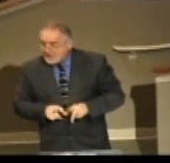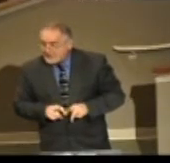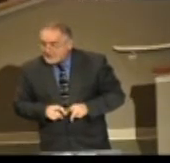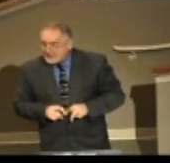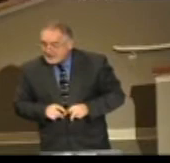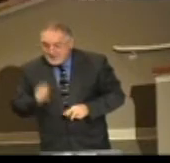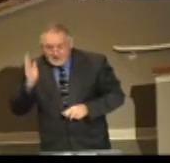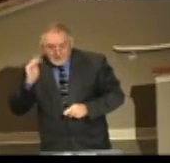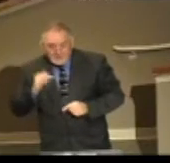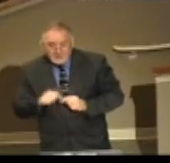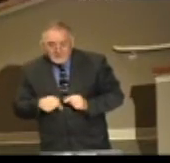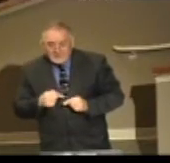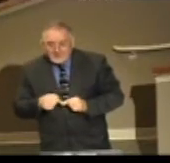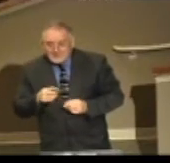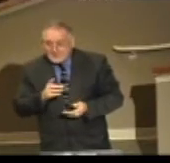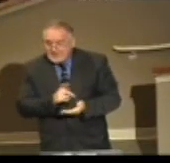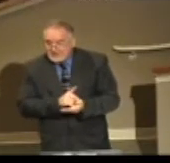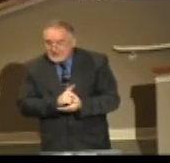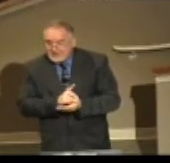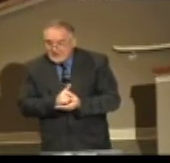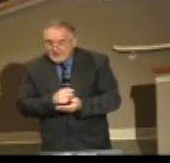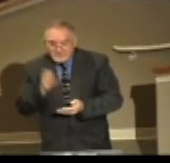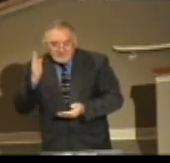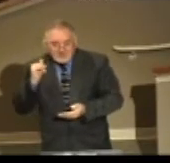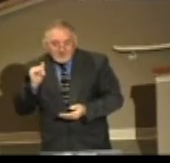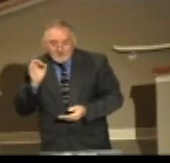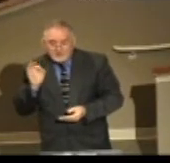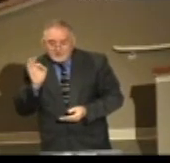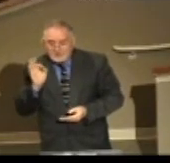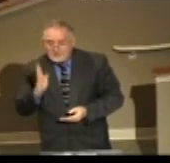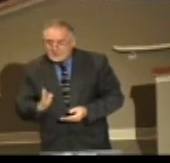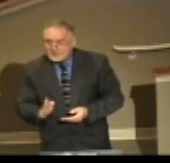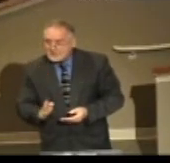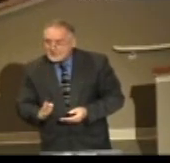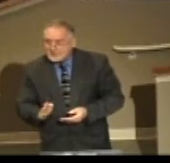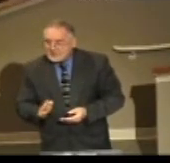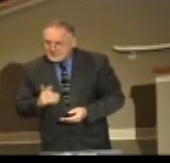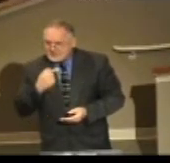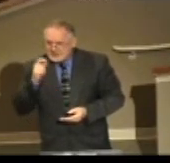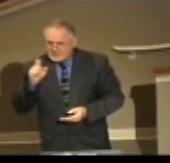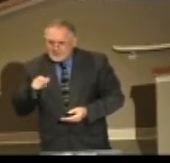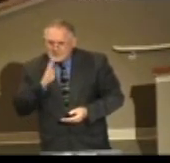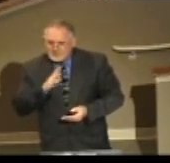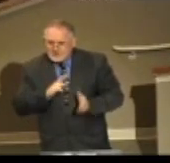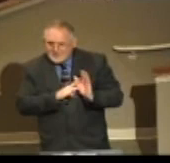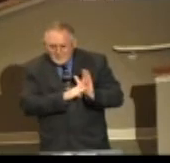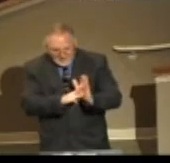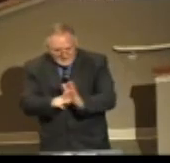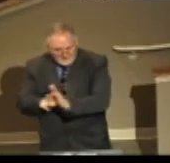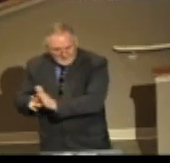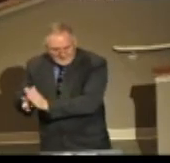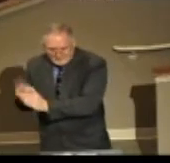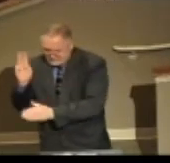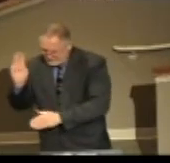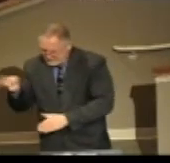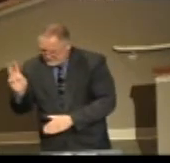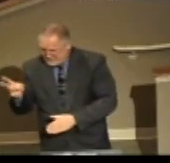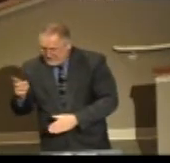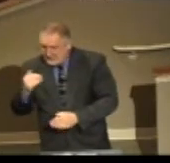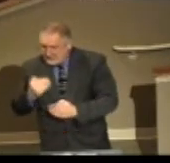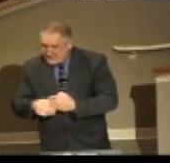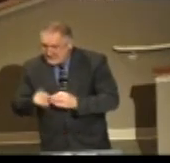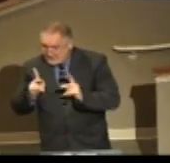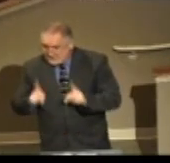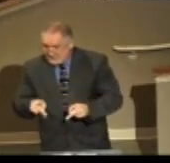But I heard about, did you hear about the doctor that heard the preacher preach? And the preacher preached about you ought to be a witness. And he said, I know what I'm going to do. He said, the next person I see